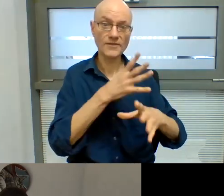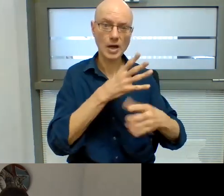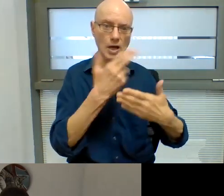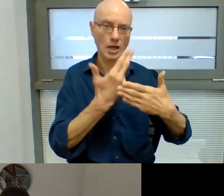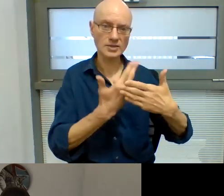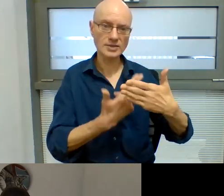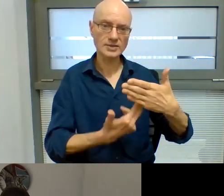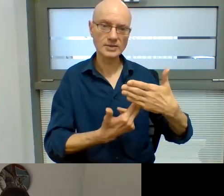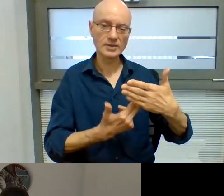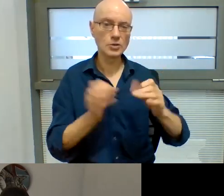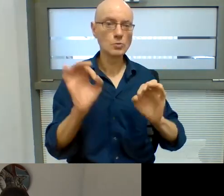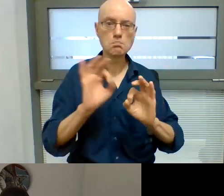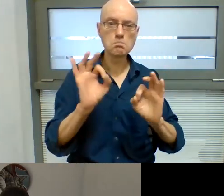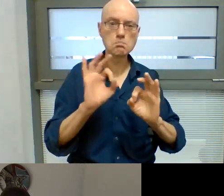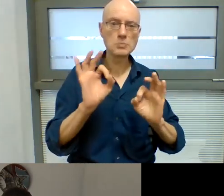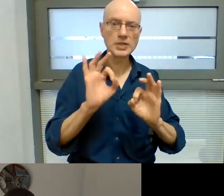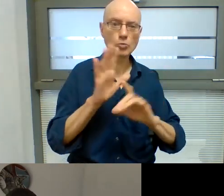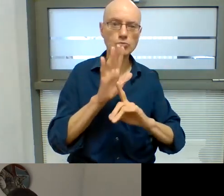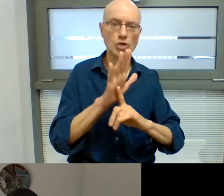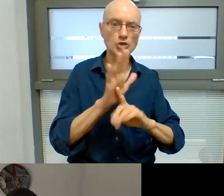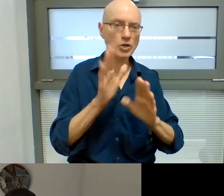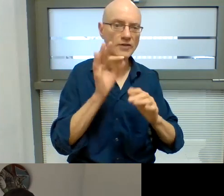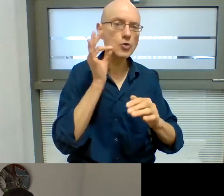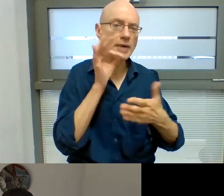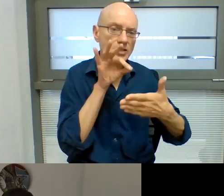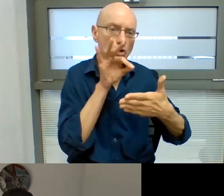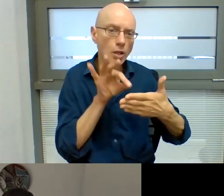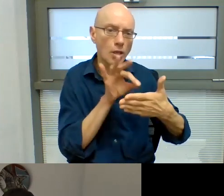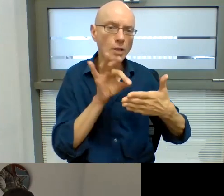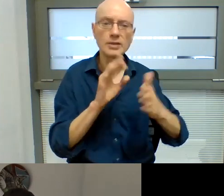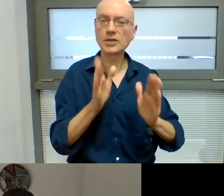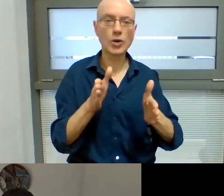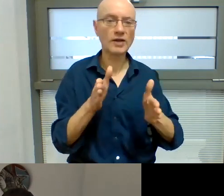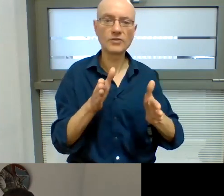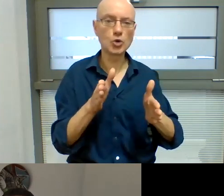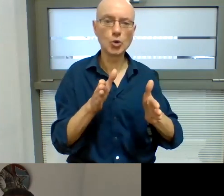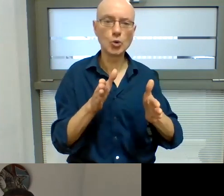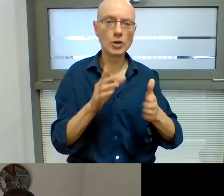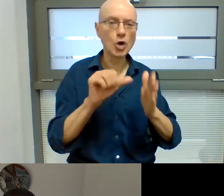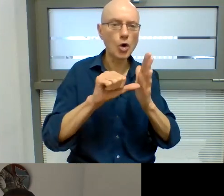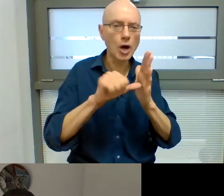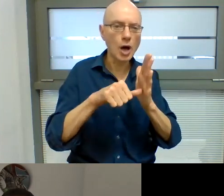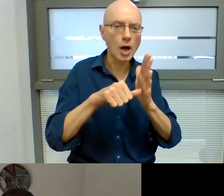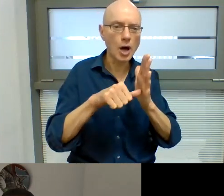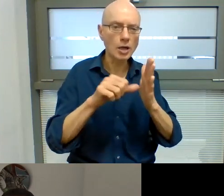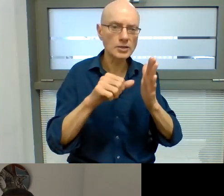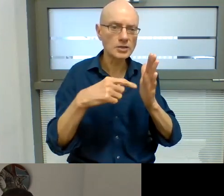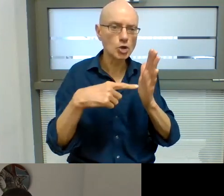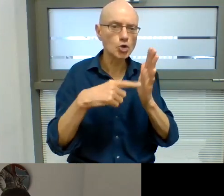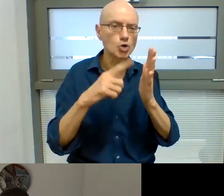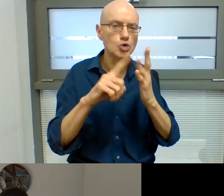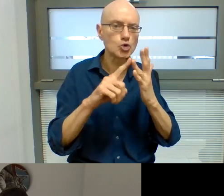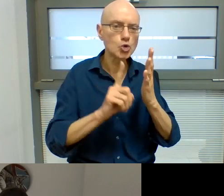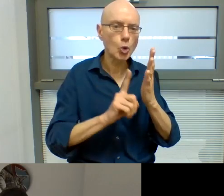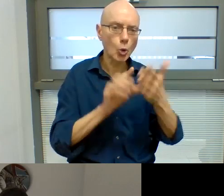without pressure of holding a pencil. When you hold a pencil or a hard tool, it can, you know, you